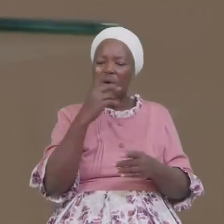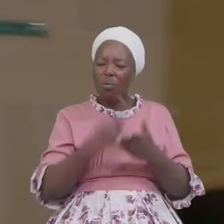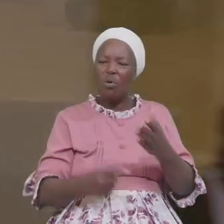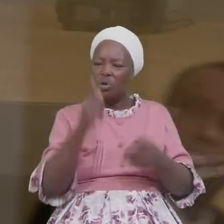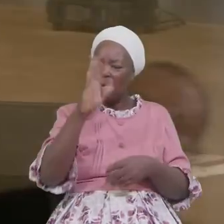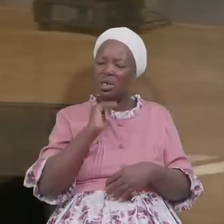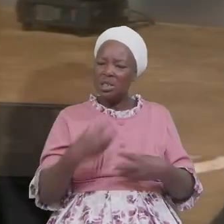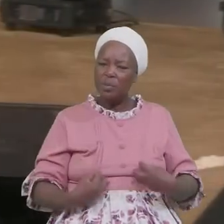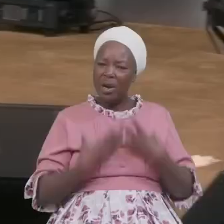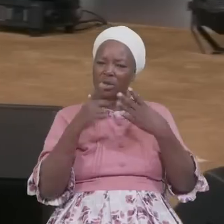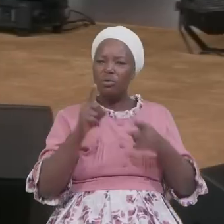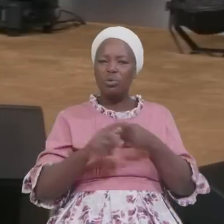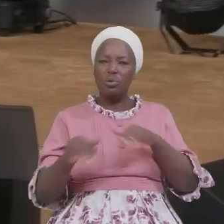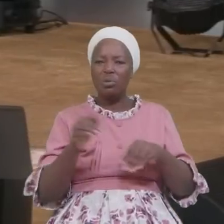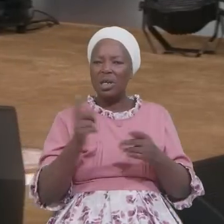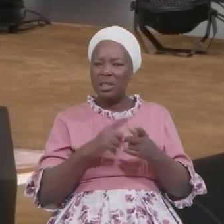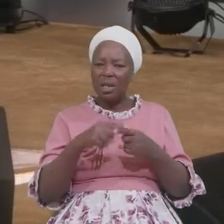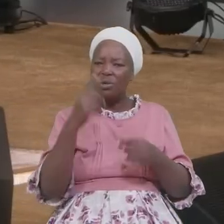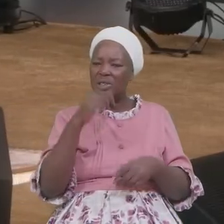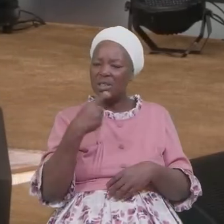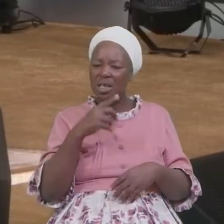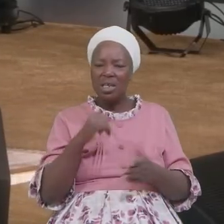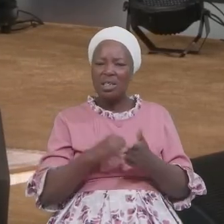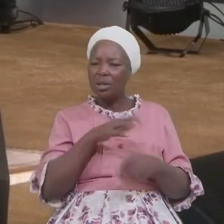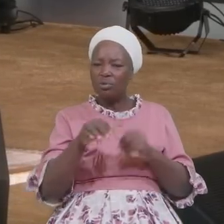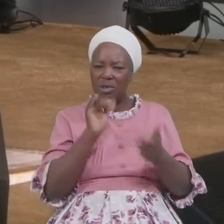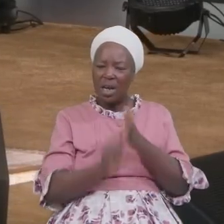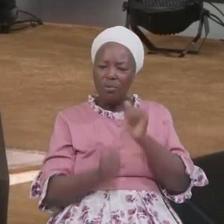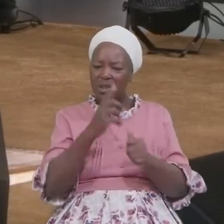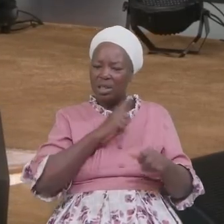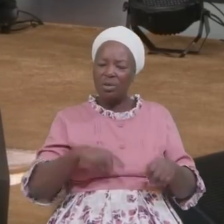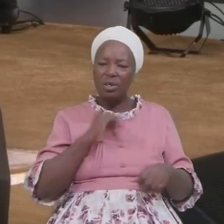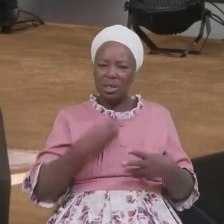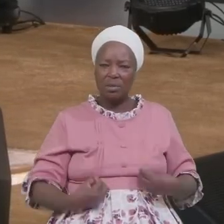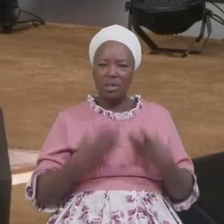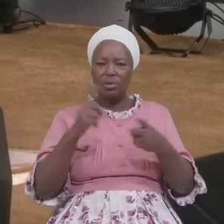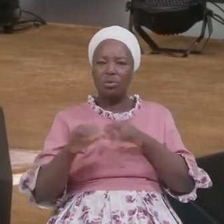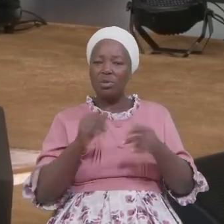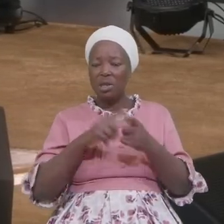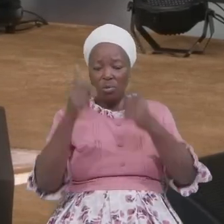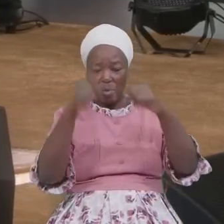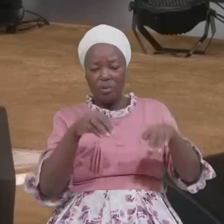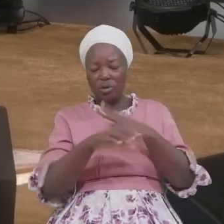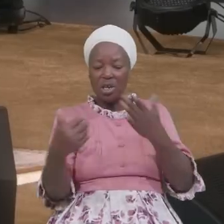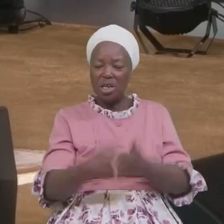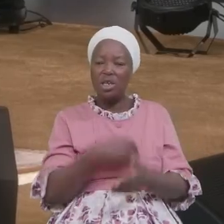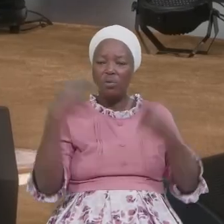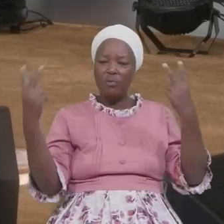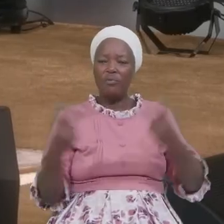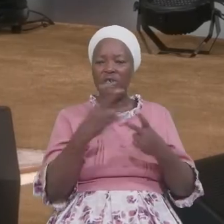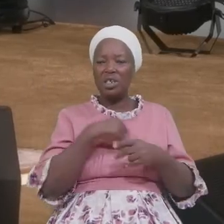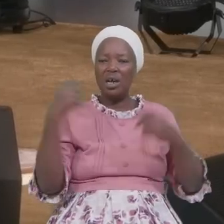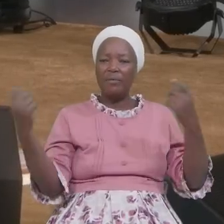deal. What the Lord is inspiring you to do, you'll come to a new victory and triumph in